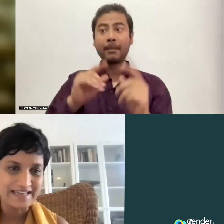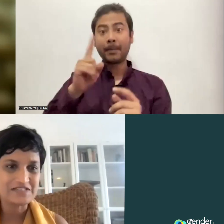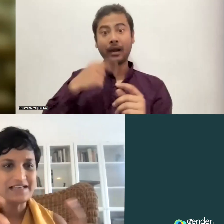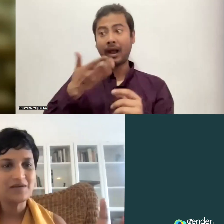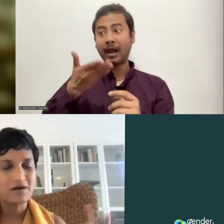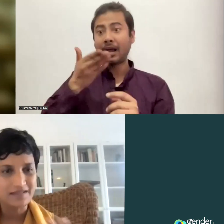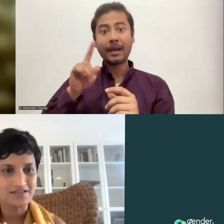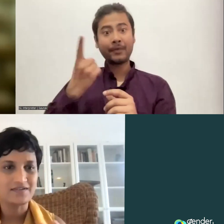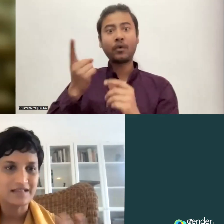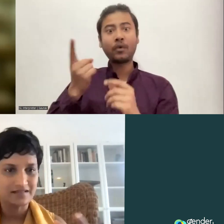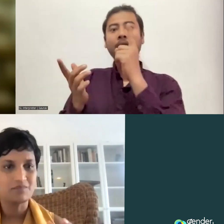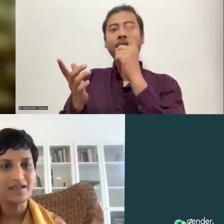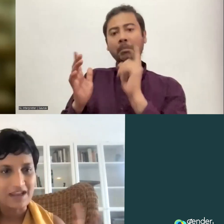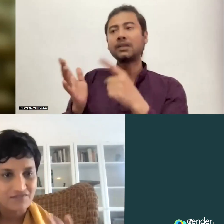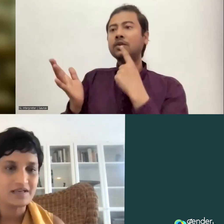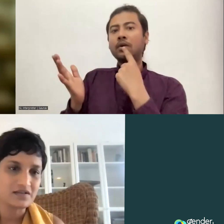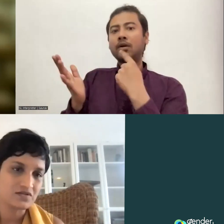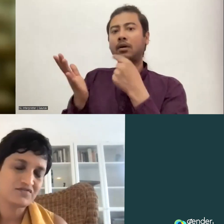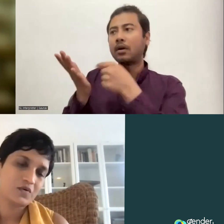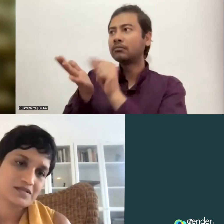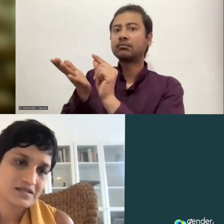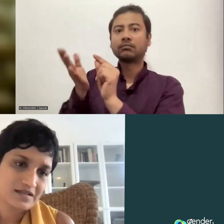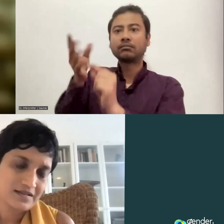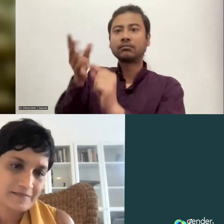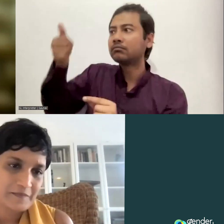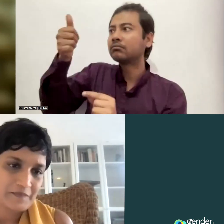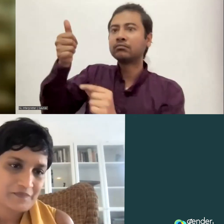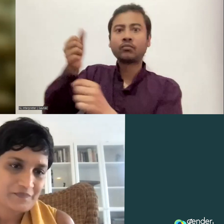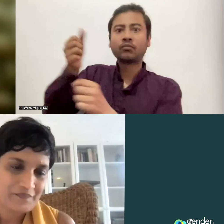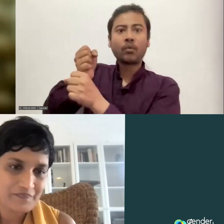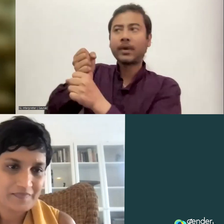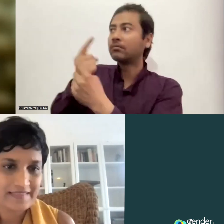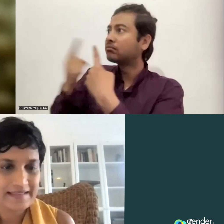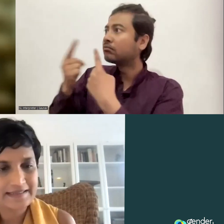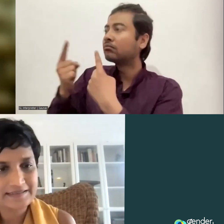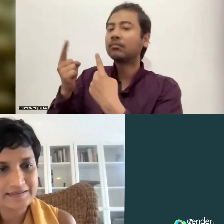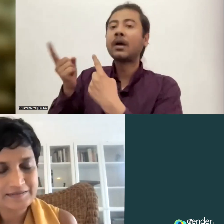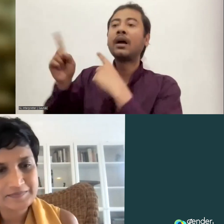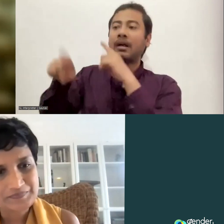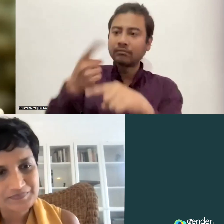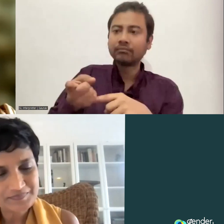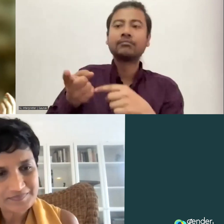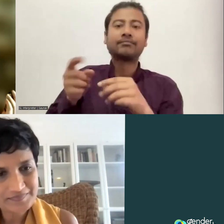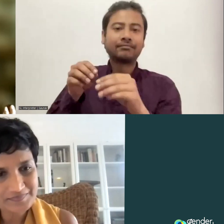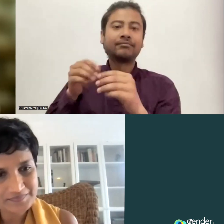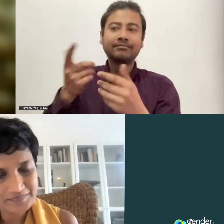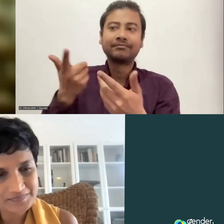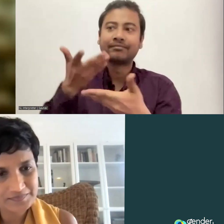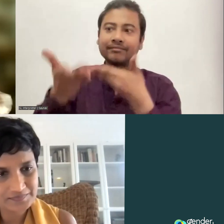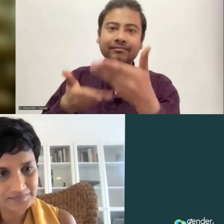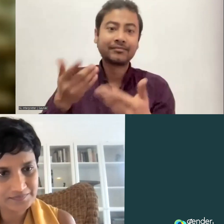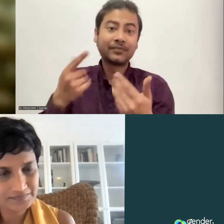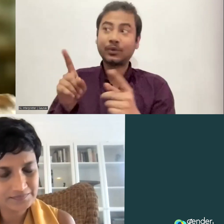So it's really about that bringing everybody into the fold. Right. So it's almost like in terms of a